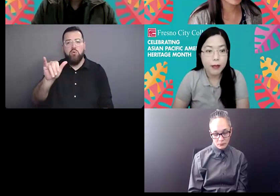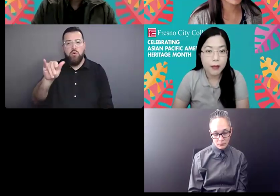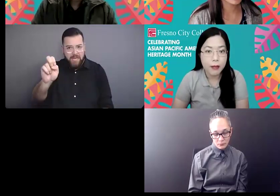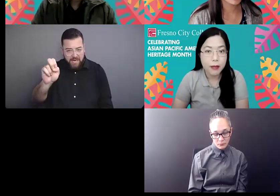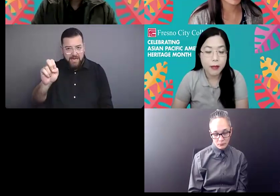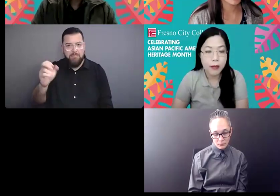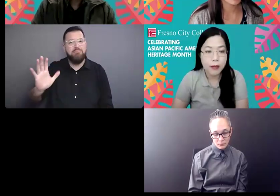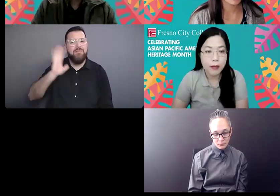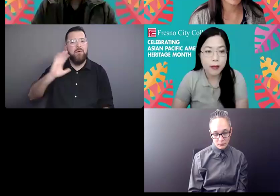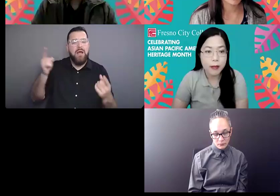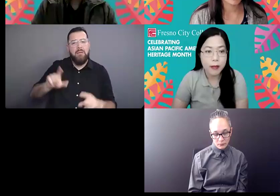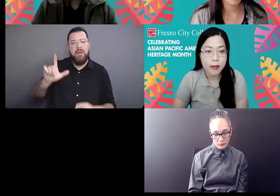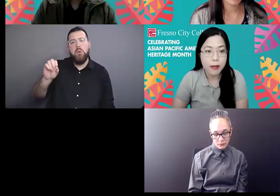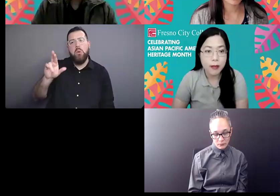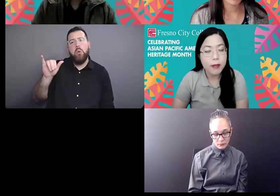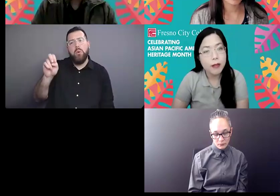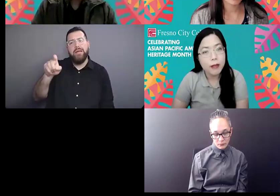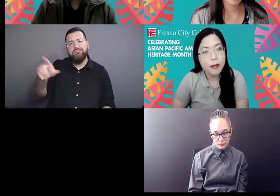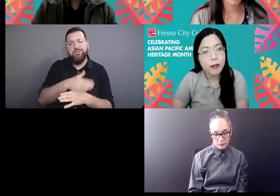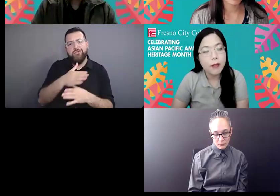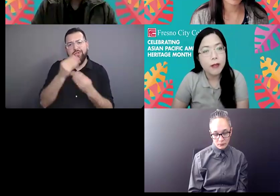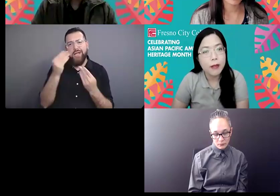that you going into